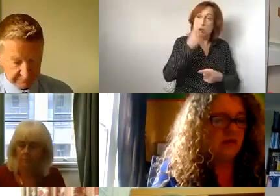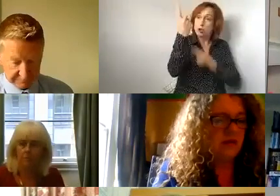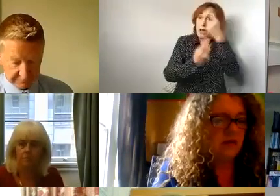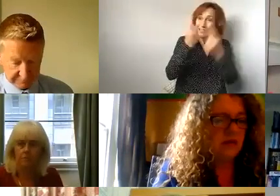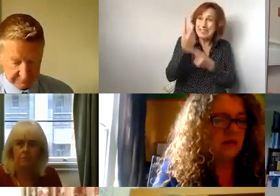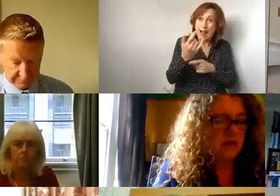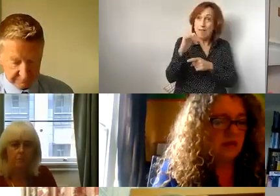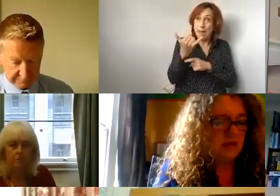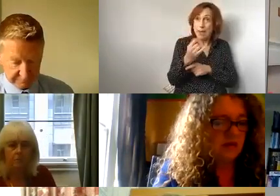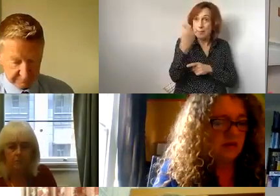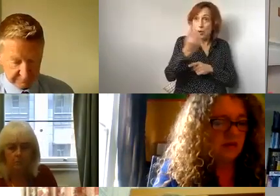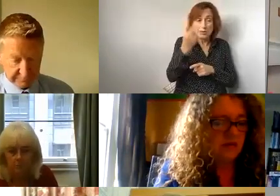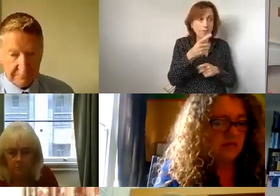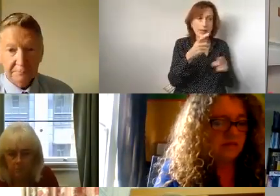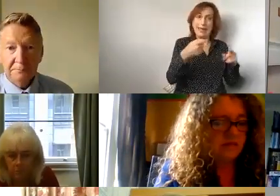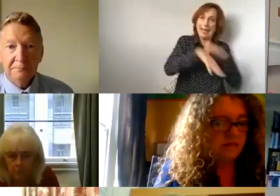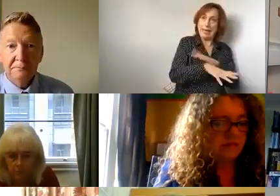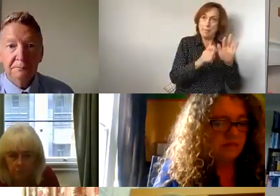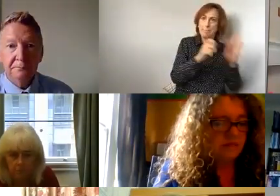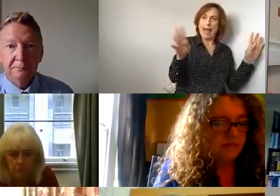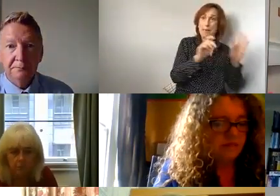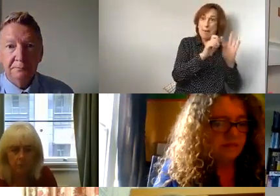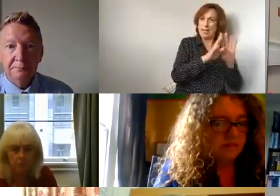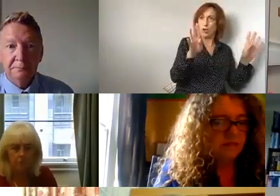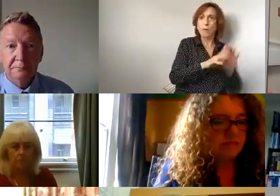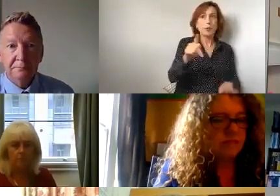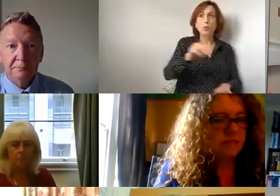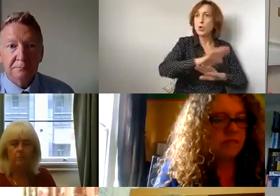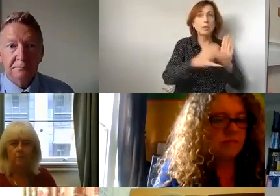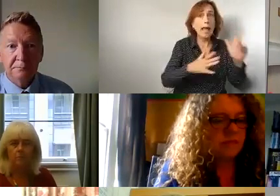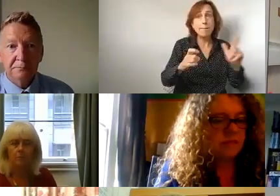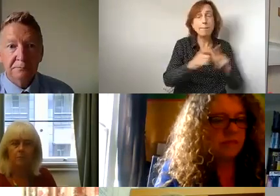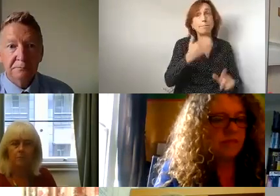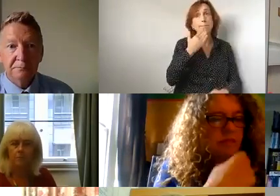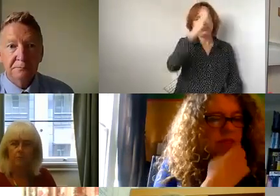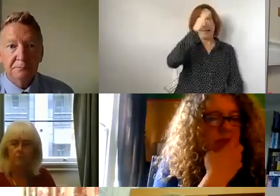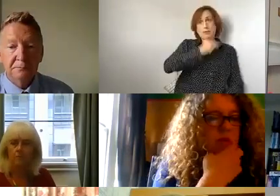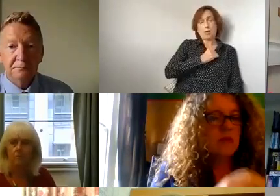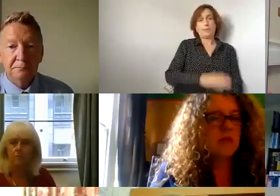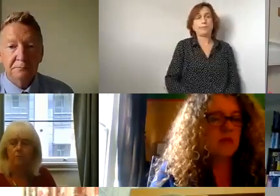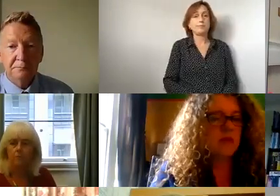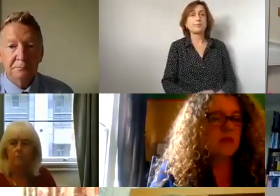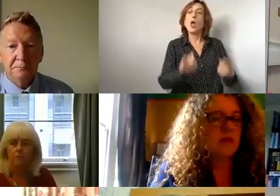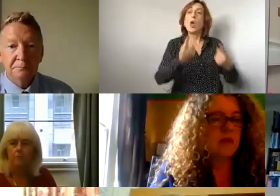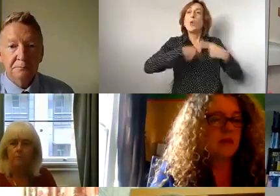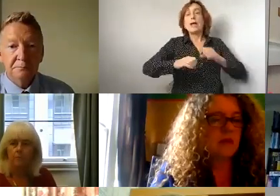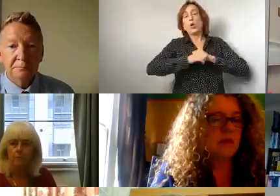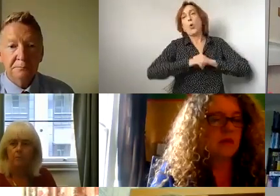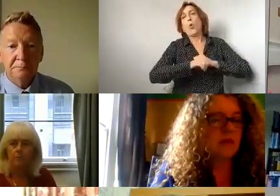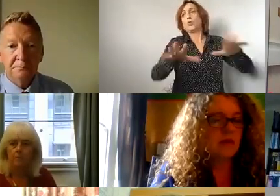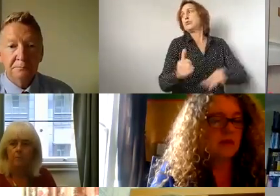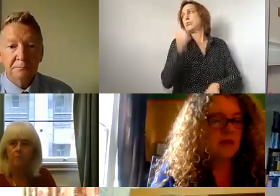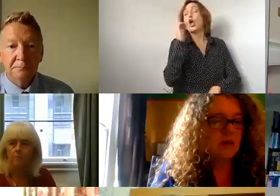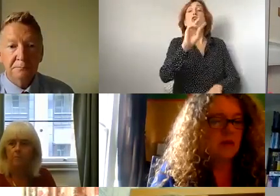an attendee. The APPG launched only weeks ago. Our event on the 3rd of March aimed to give children